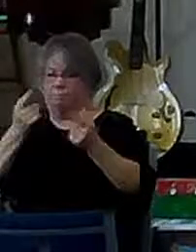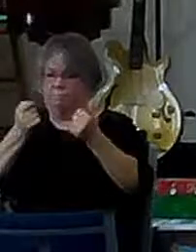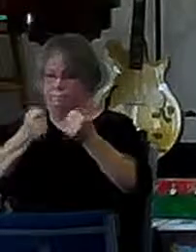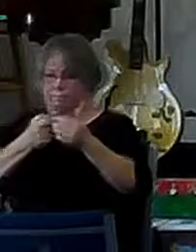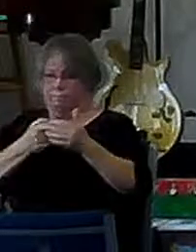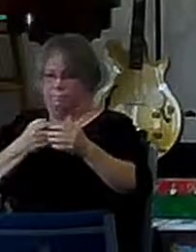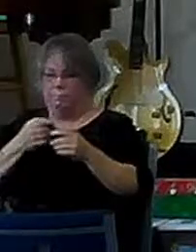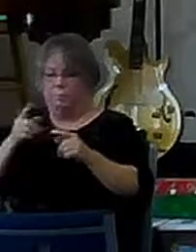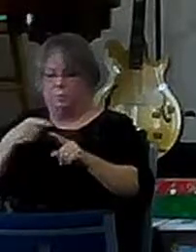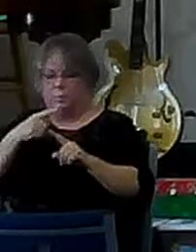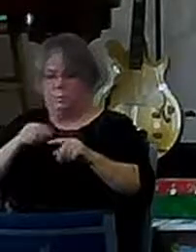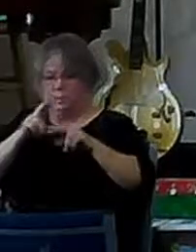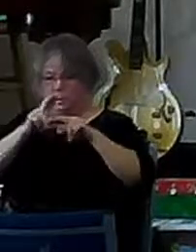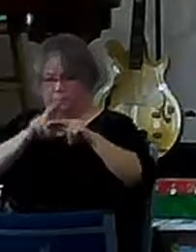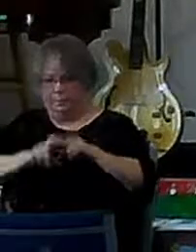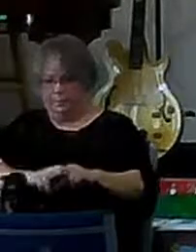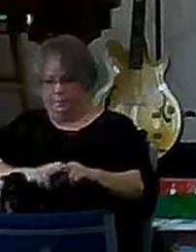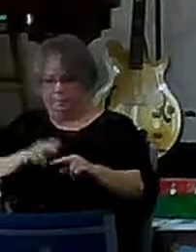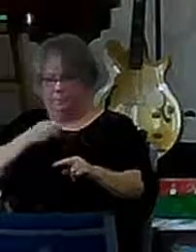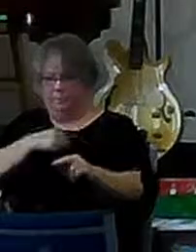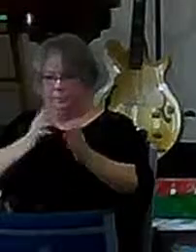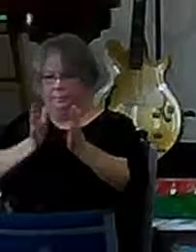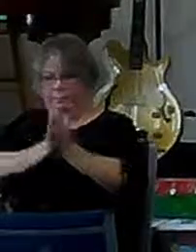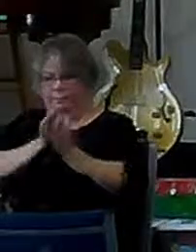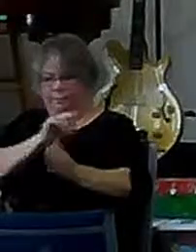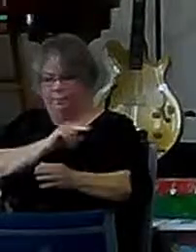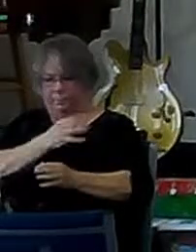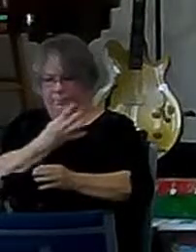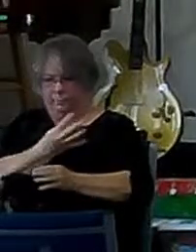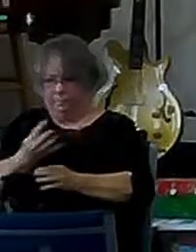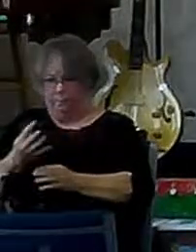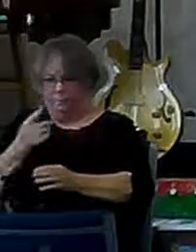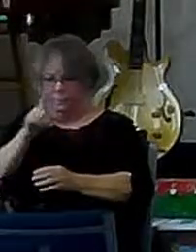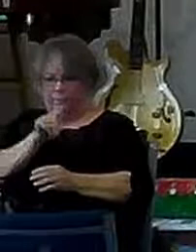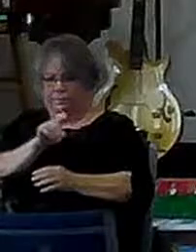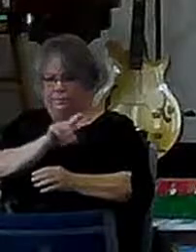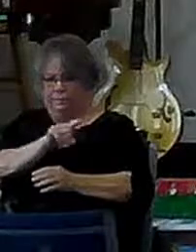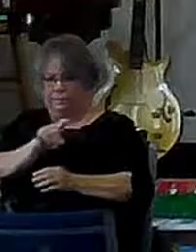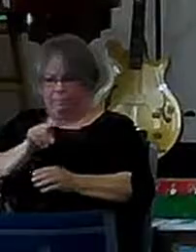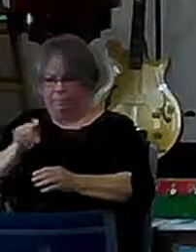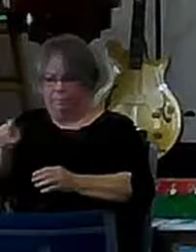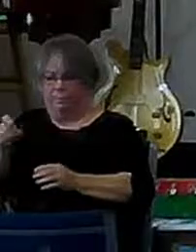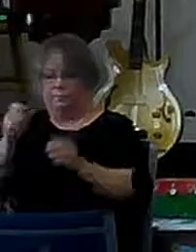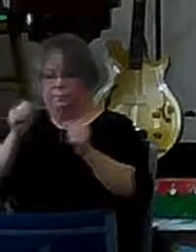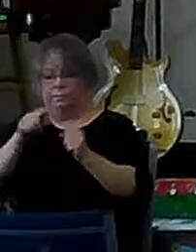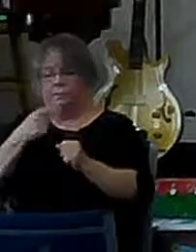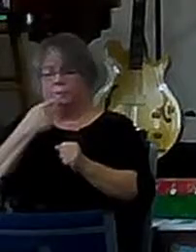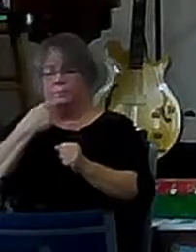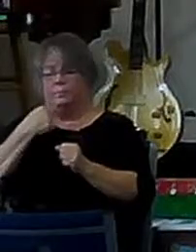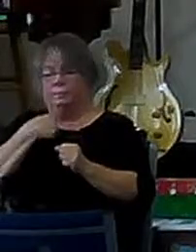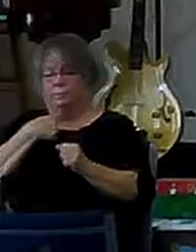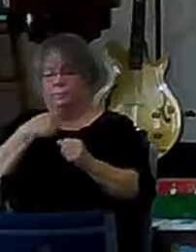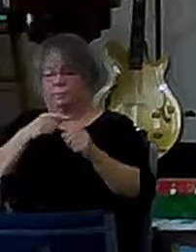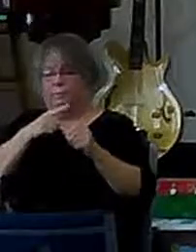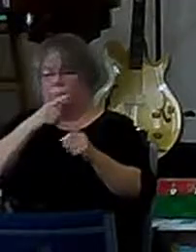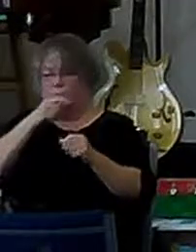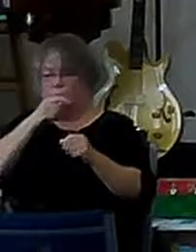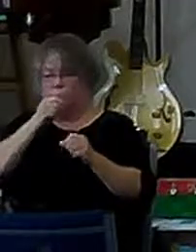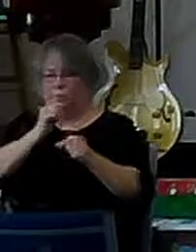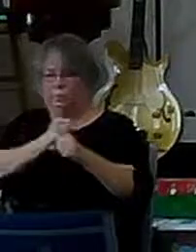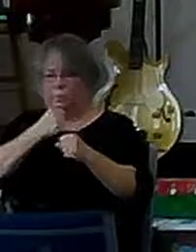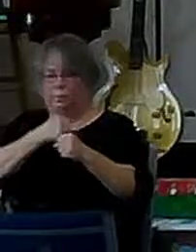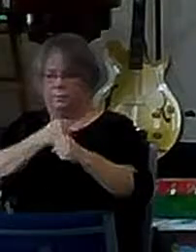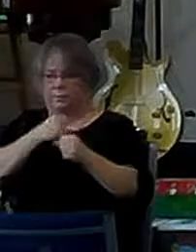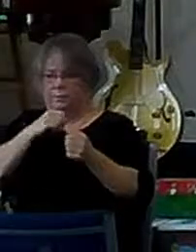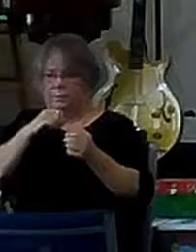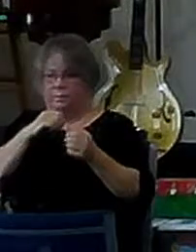And so when they sat down, I asked them a question. I said, can you tell me who made this